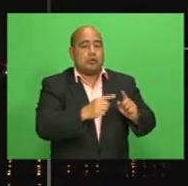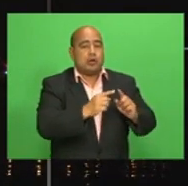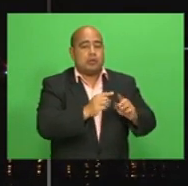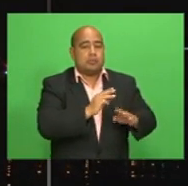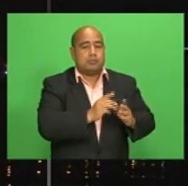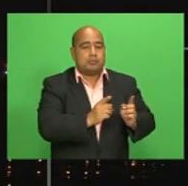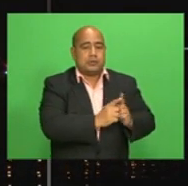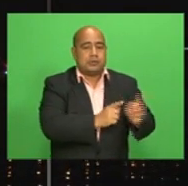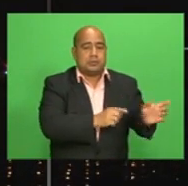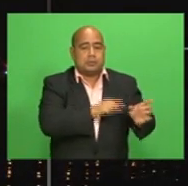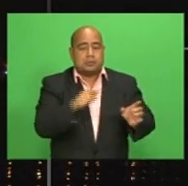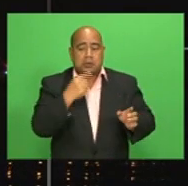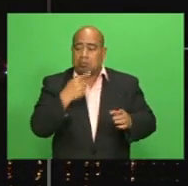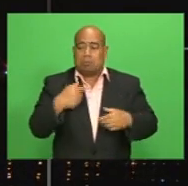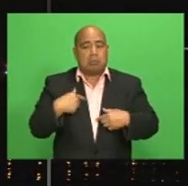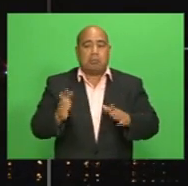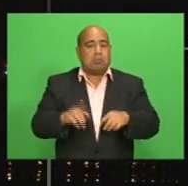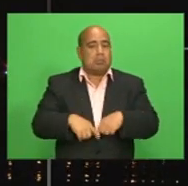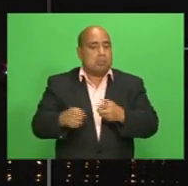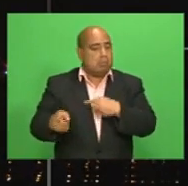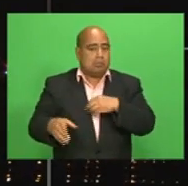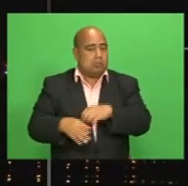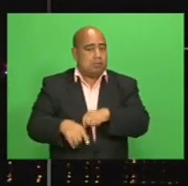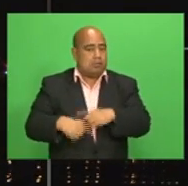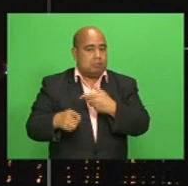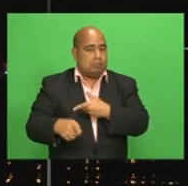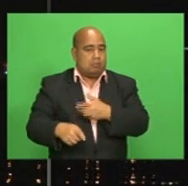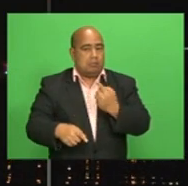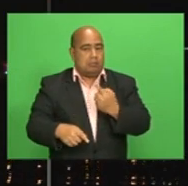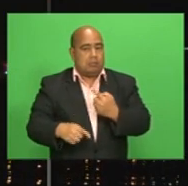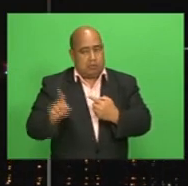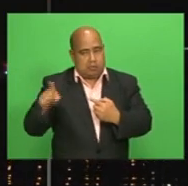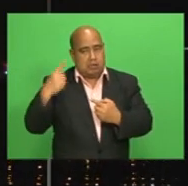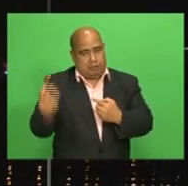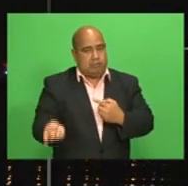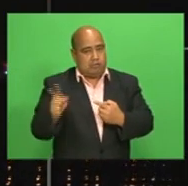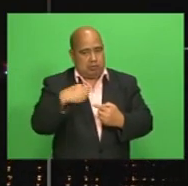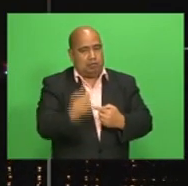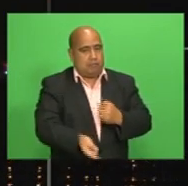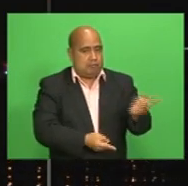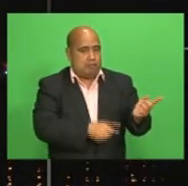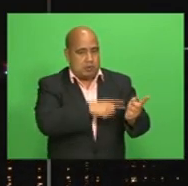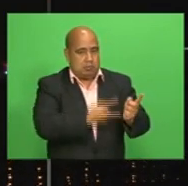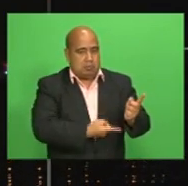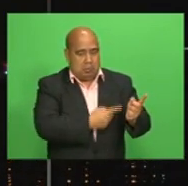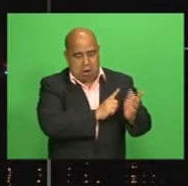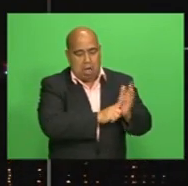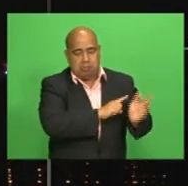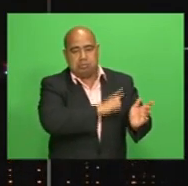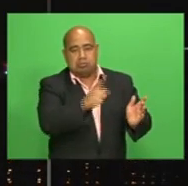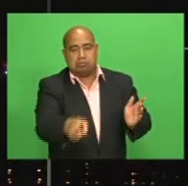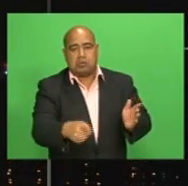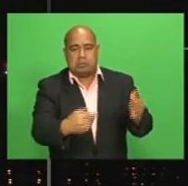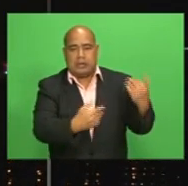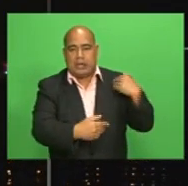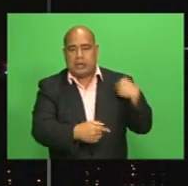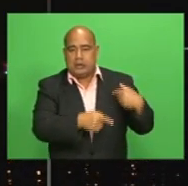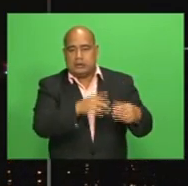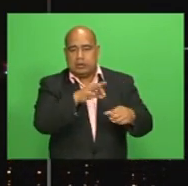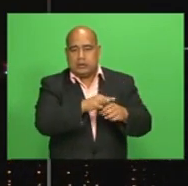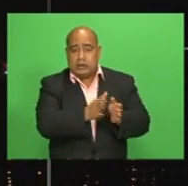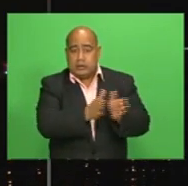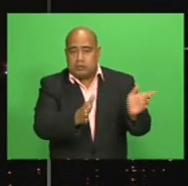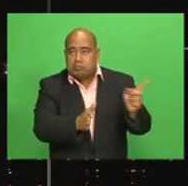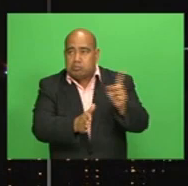party employee, offered his services at the NFP Lautoka office during the last general elections, but was not paid for any work he